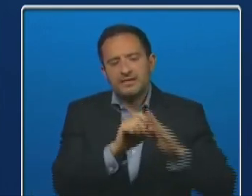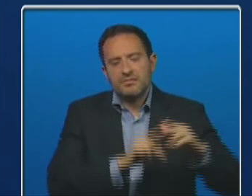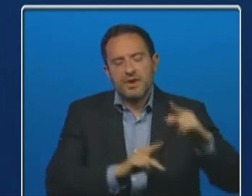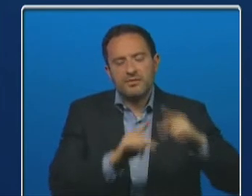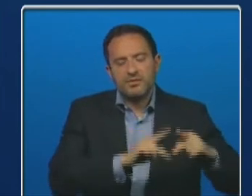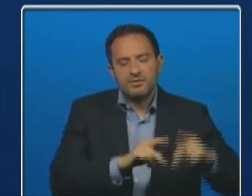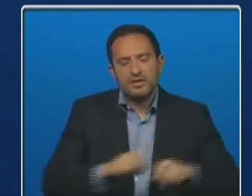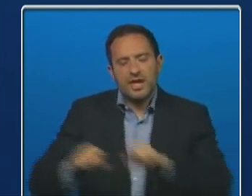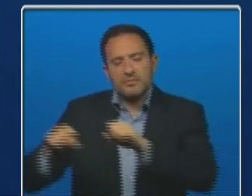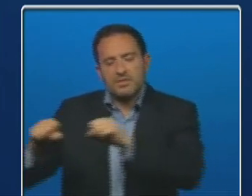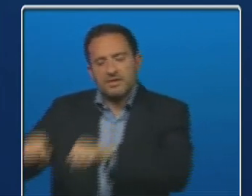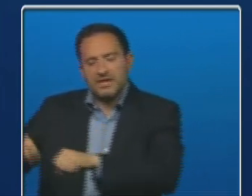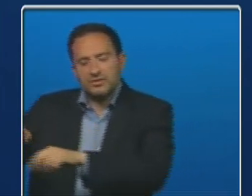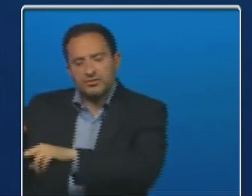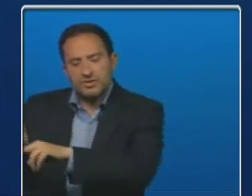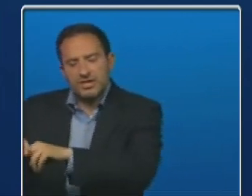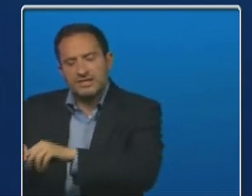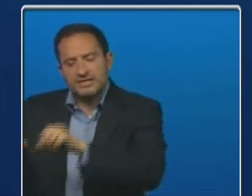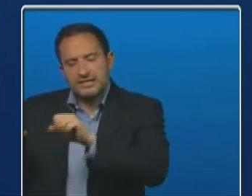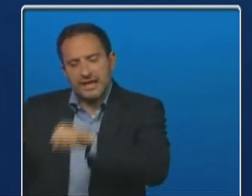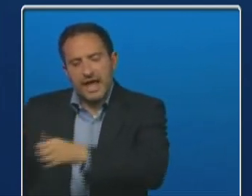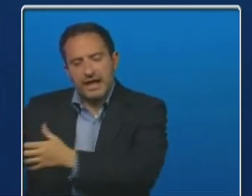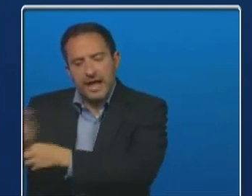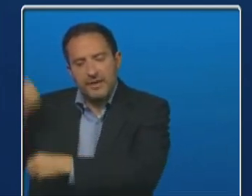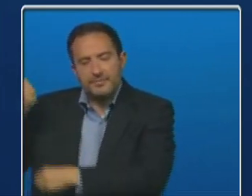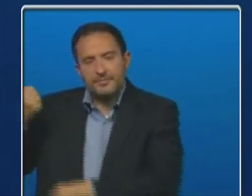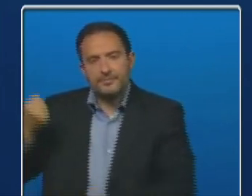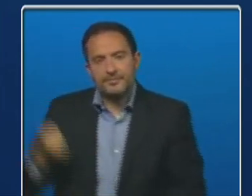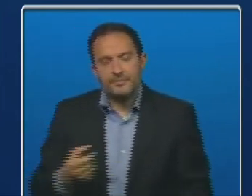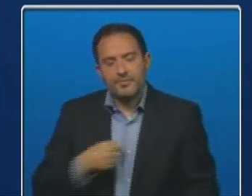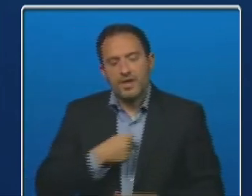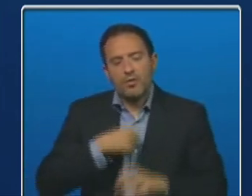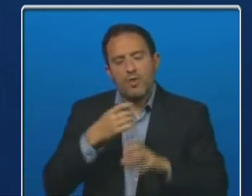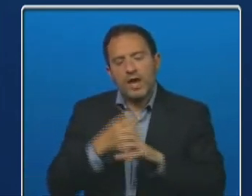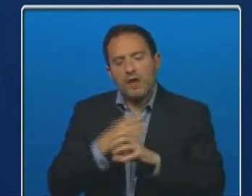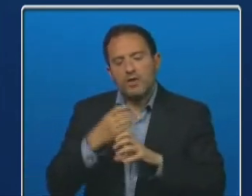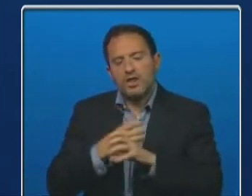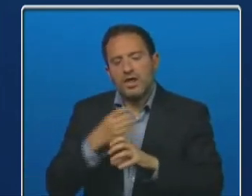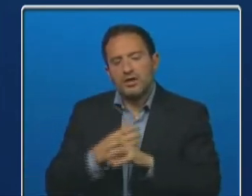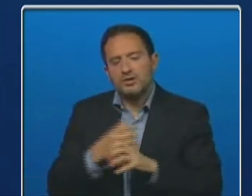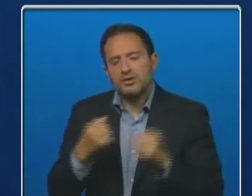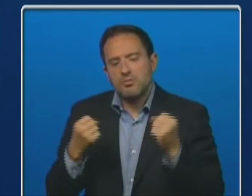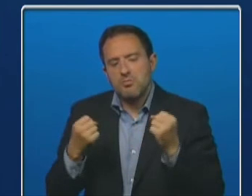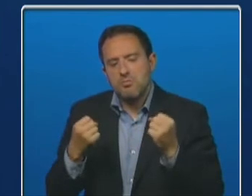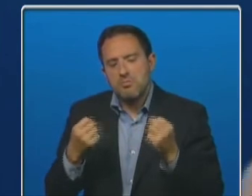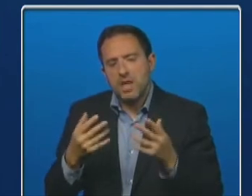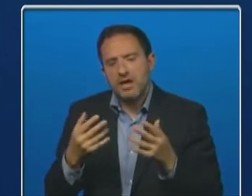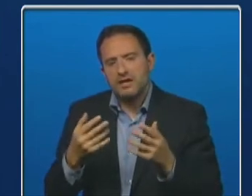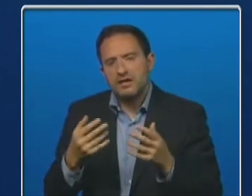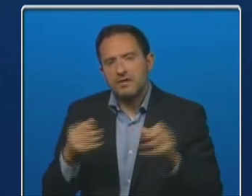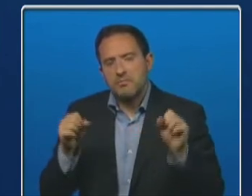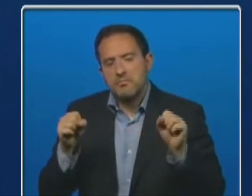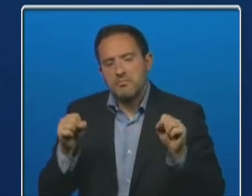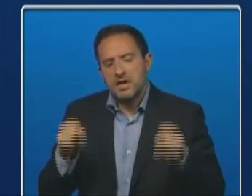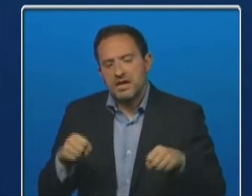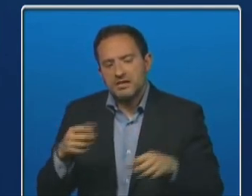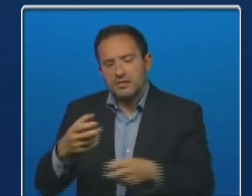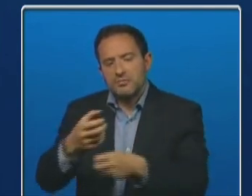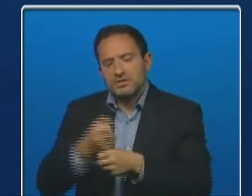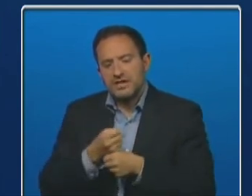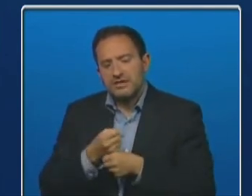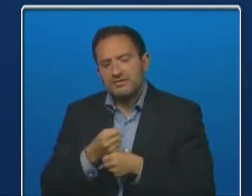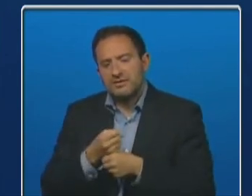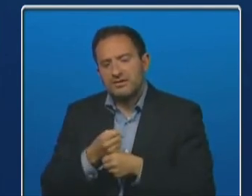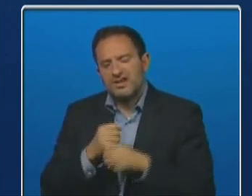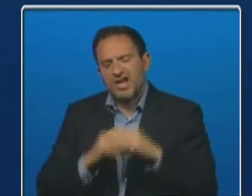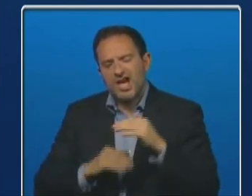potential seats each state could receive. And we calculate, as many of those as could potentially be received, up